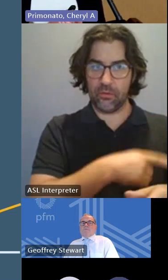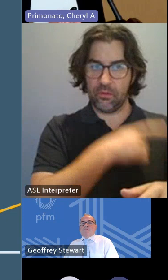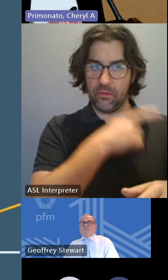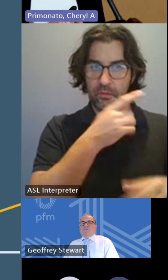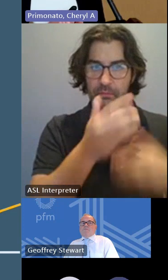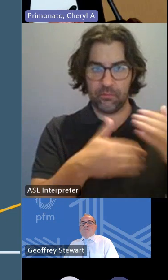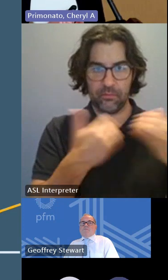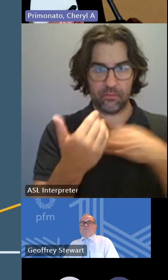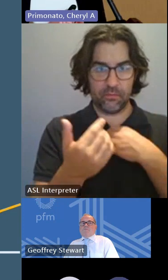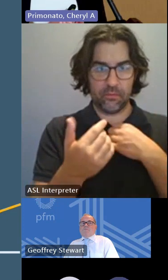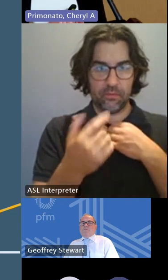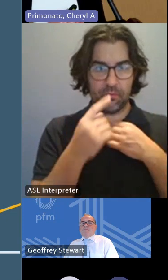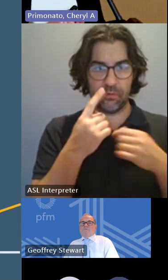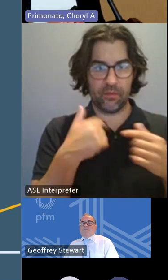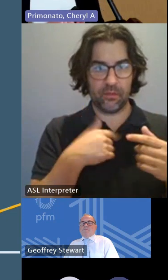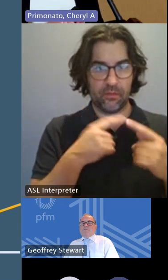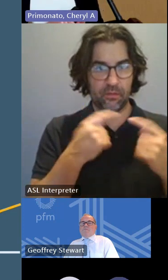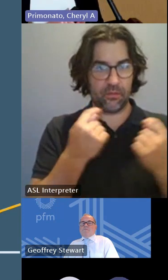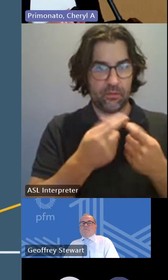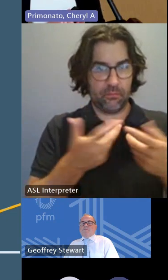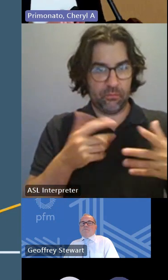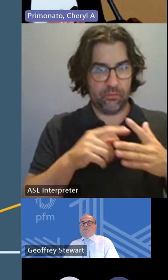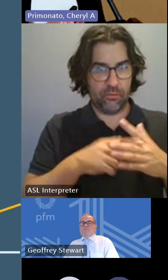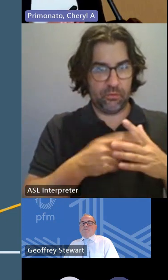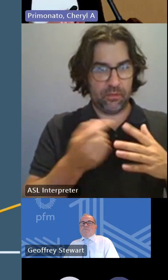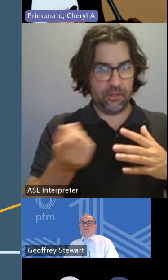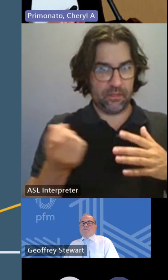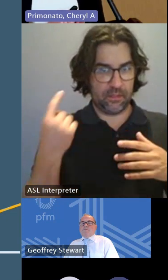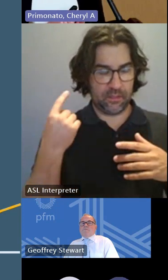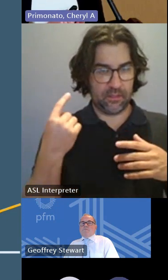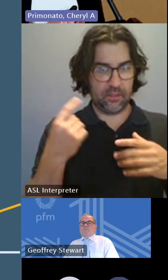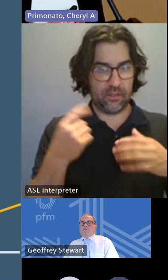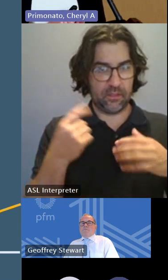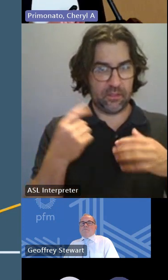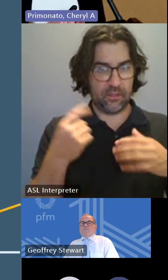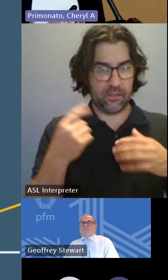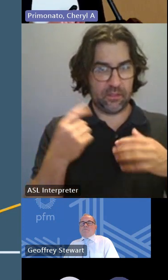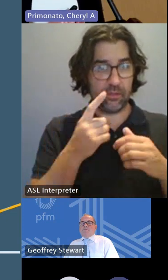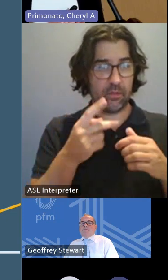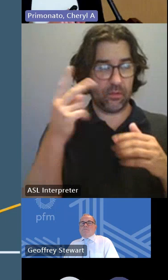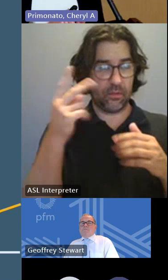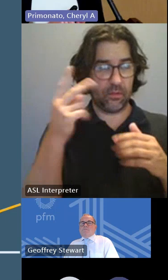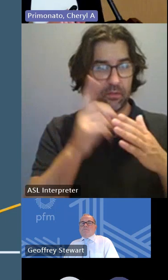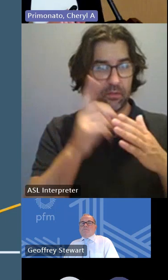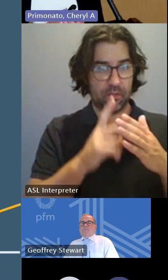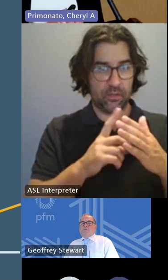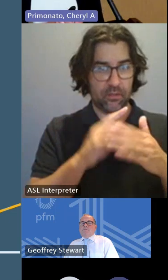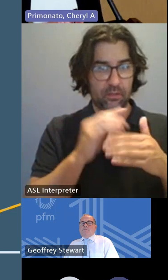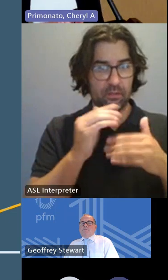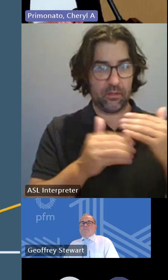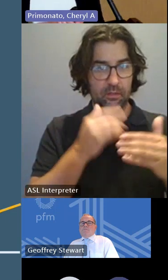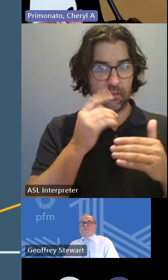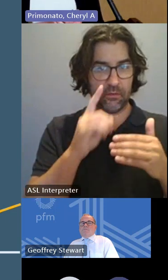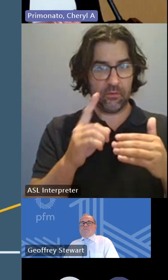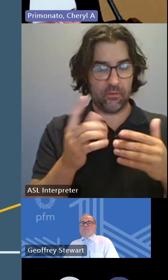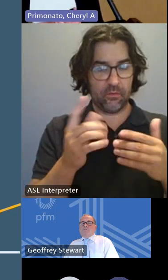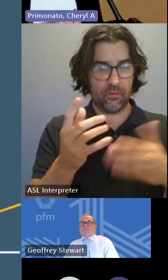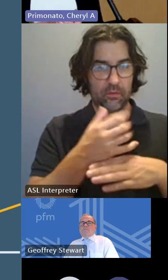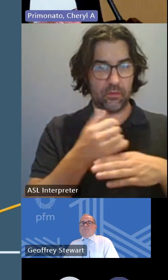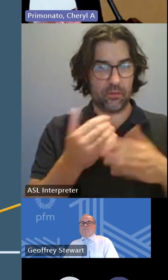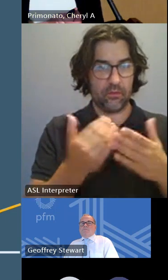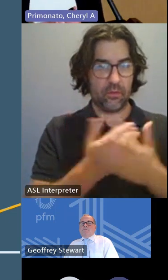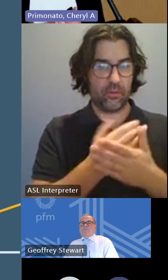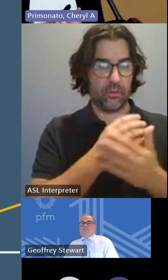So our team actually already started last year with some very high level design processes towards acquiring new rail